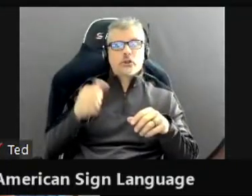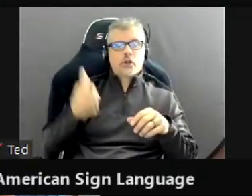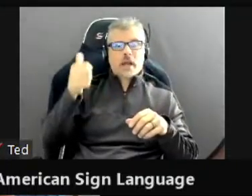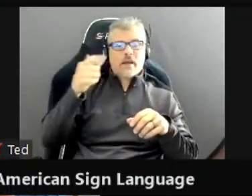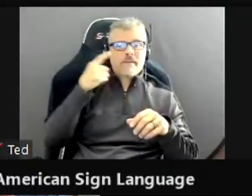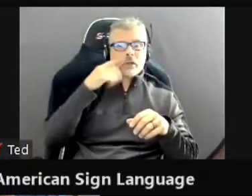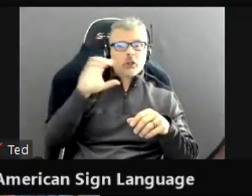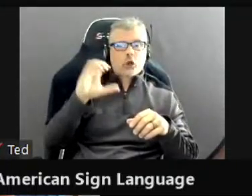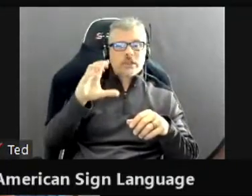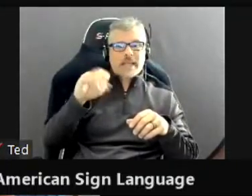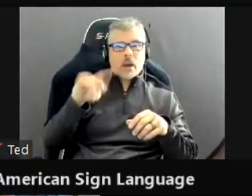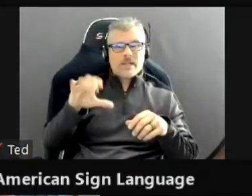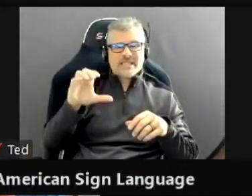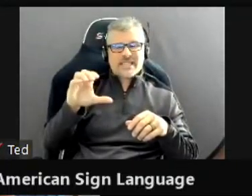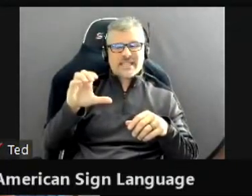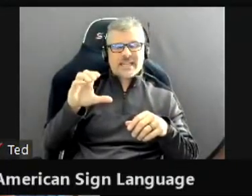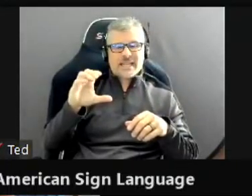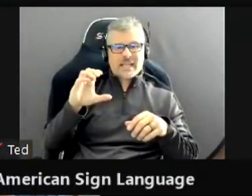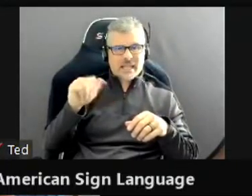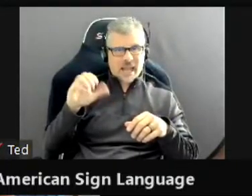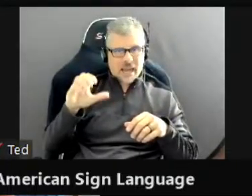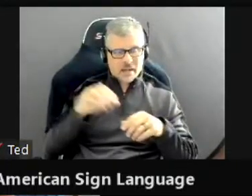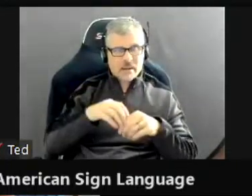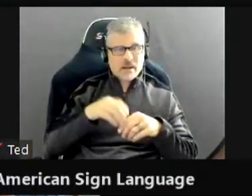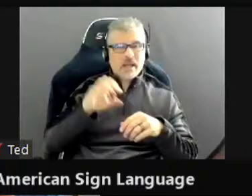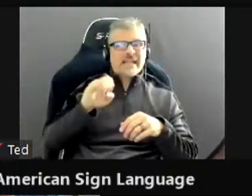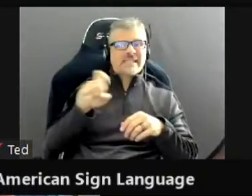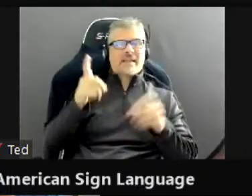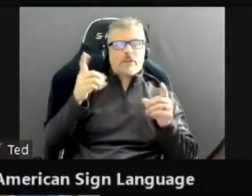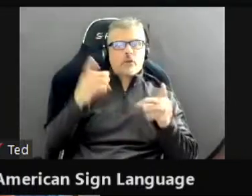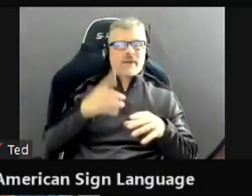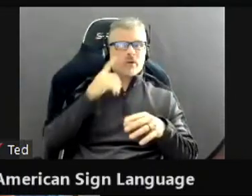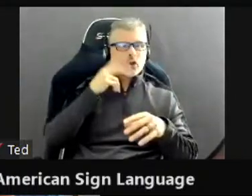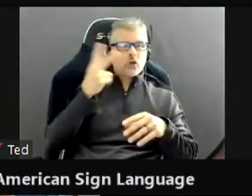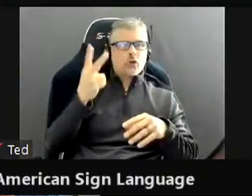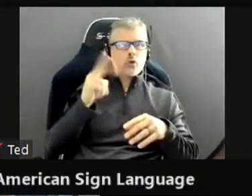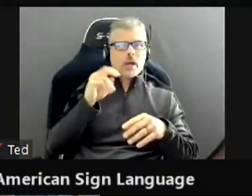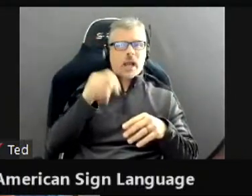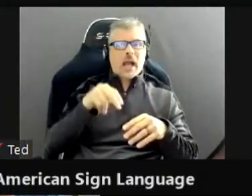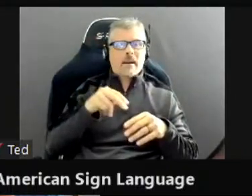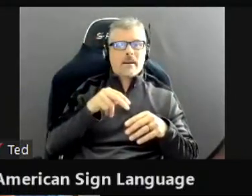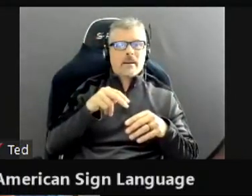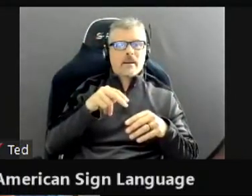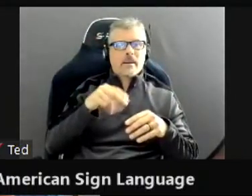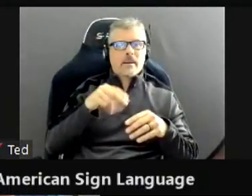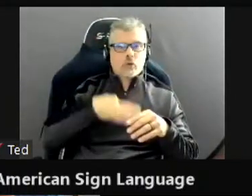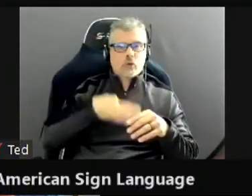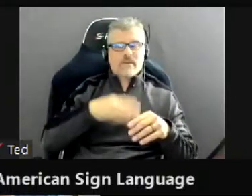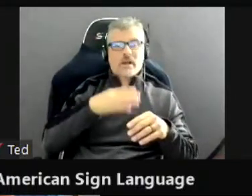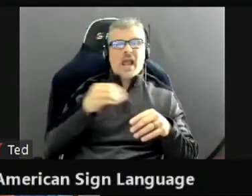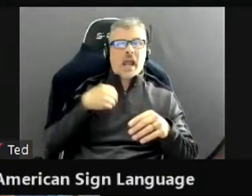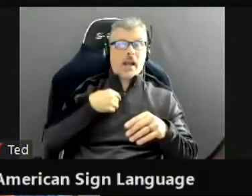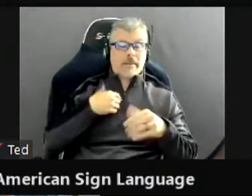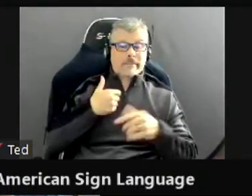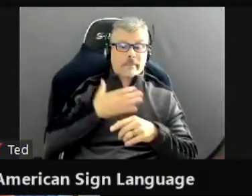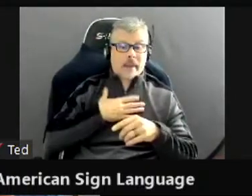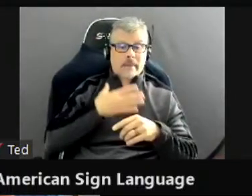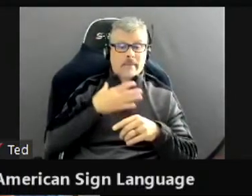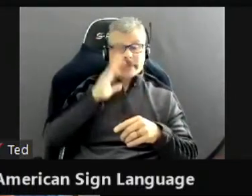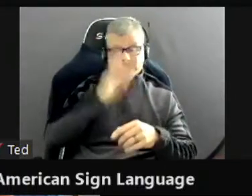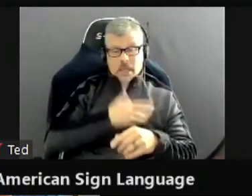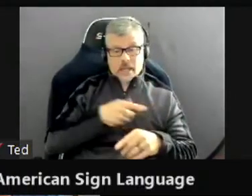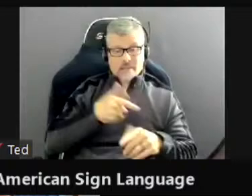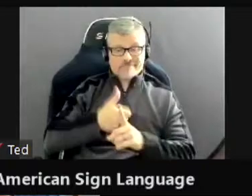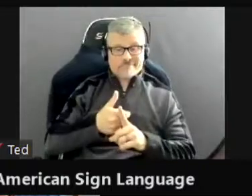I am the executive director for 2 nonprofits and the mom of a son with autism and intellectual